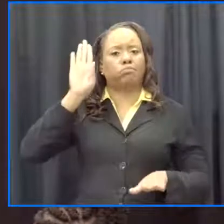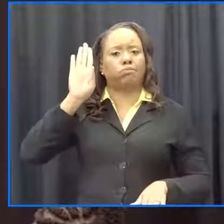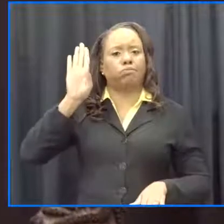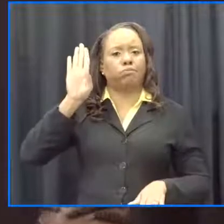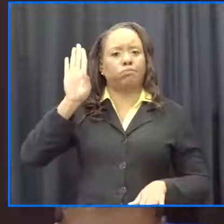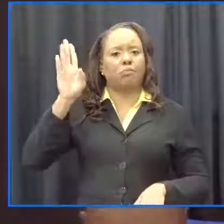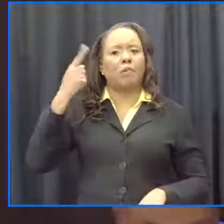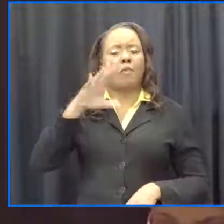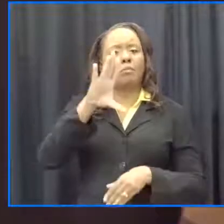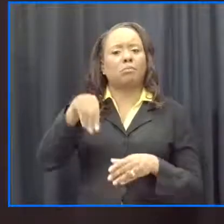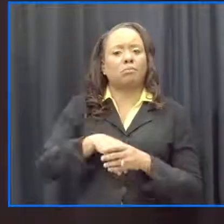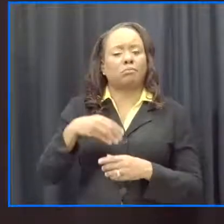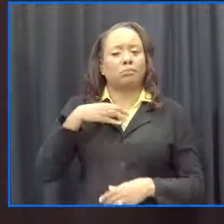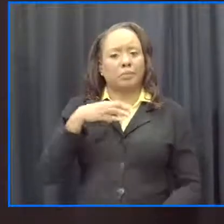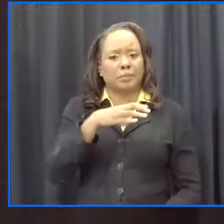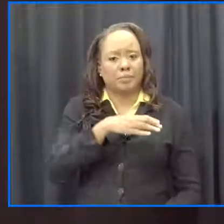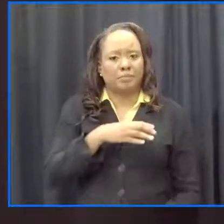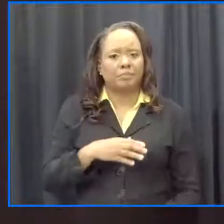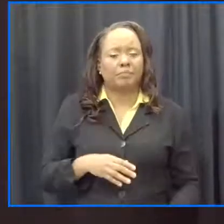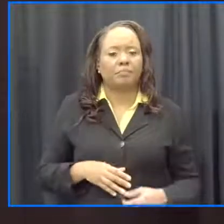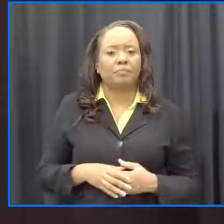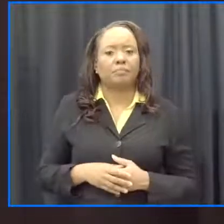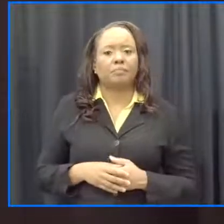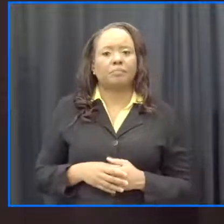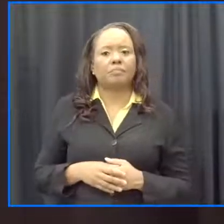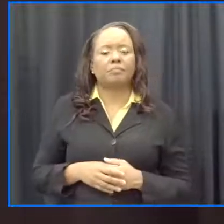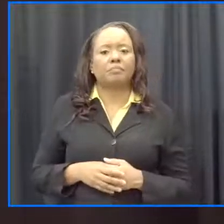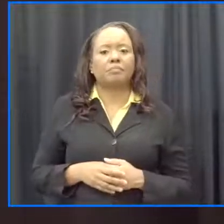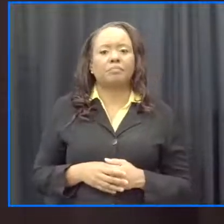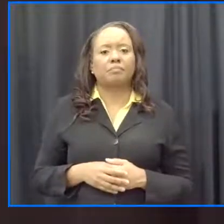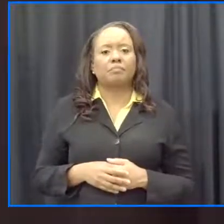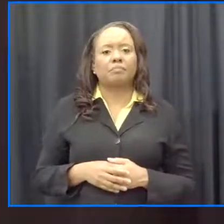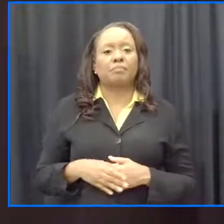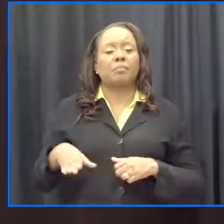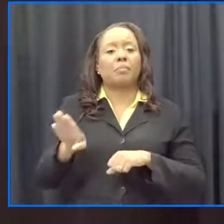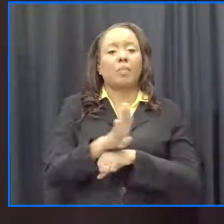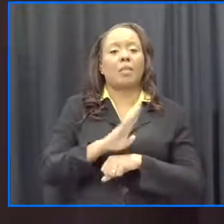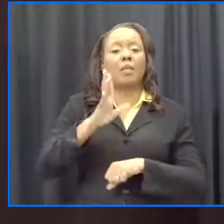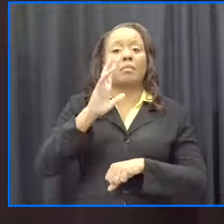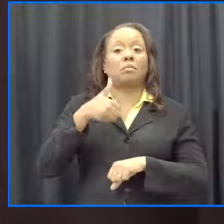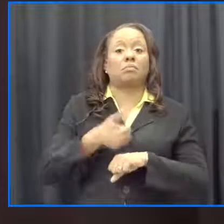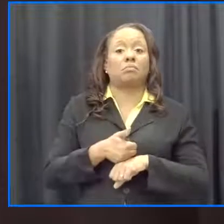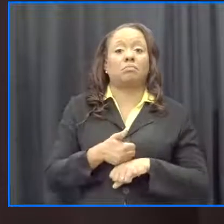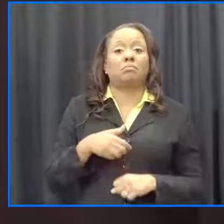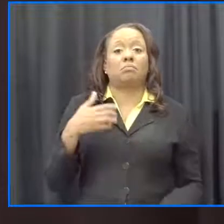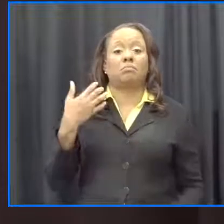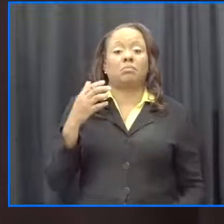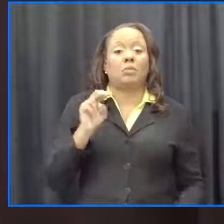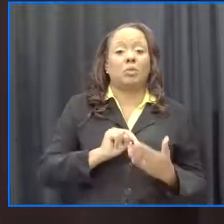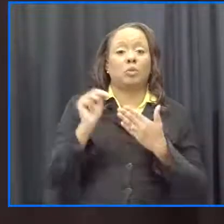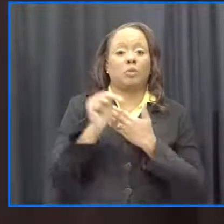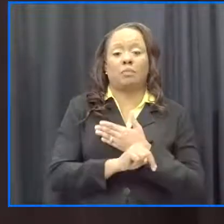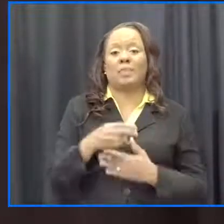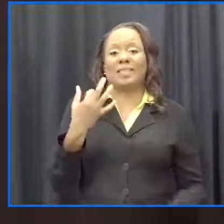As you yourself referred to it, the Barbados Constitution, which came into force in